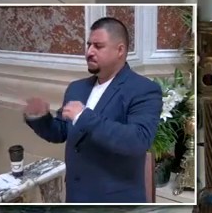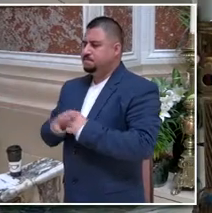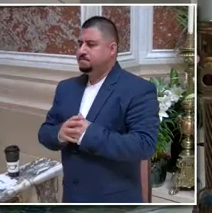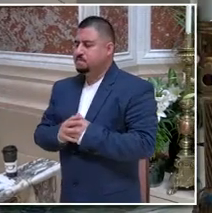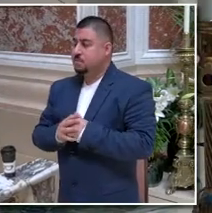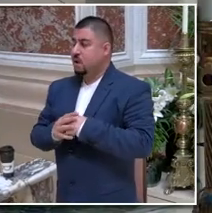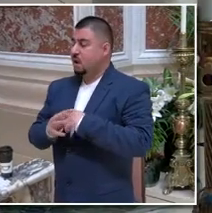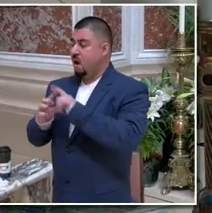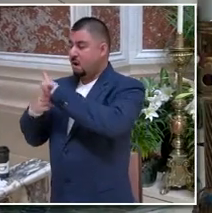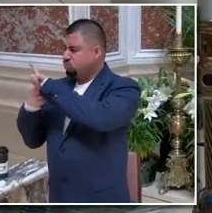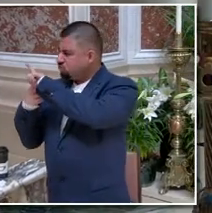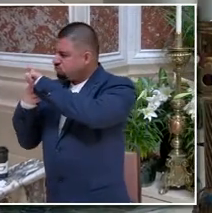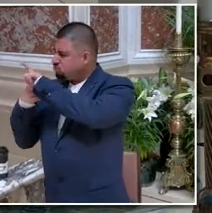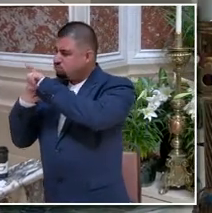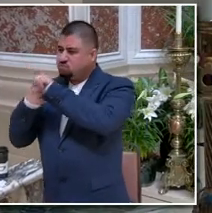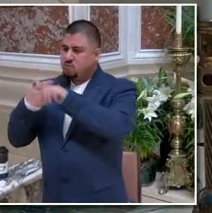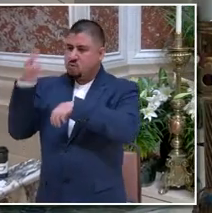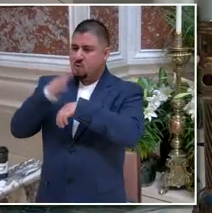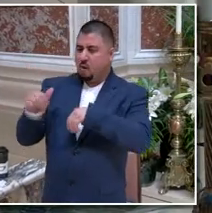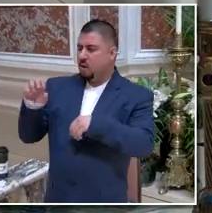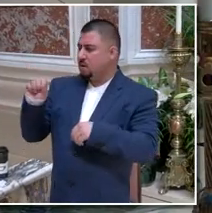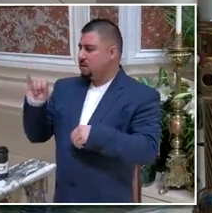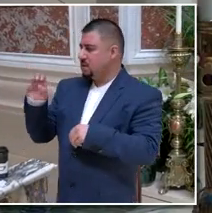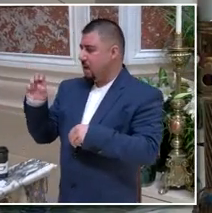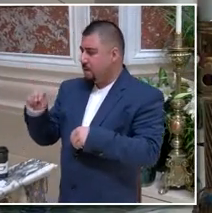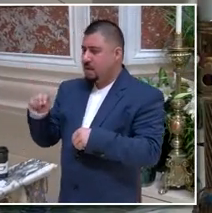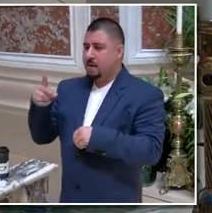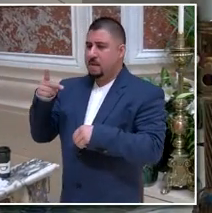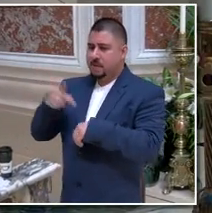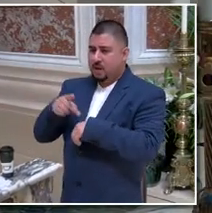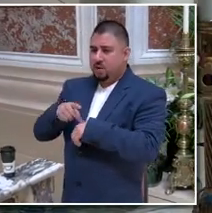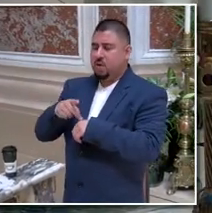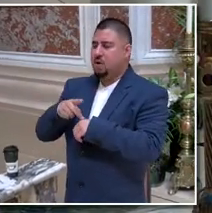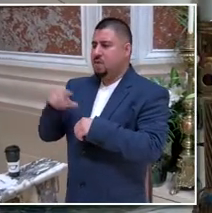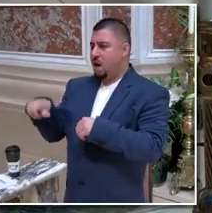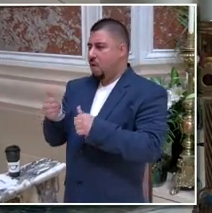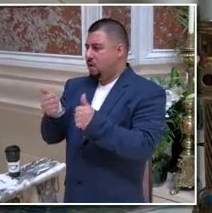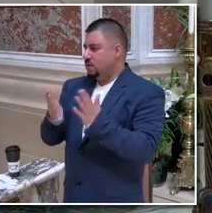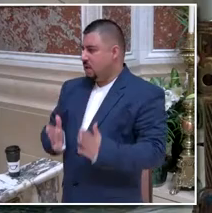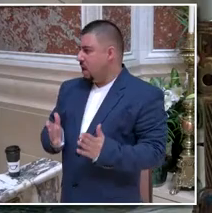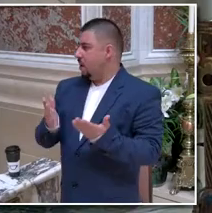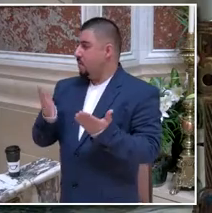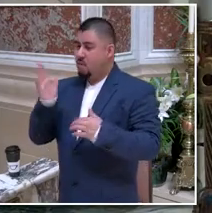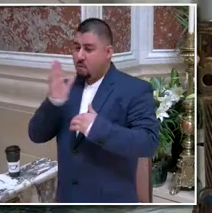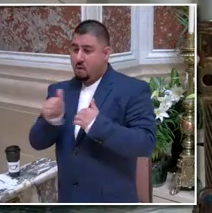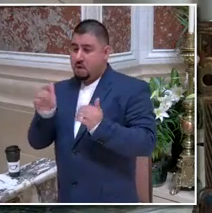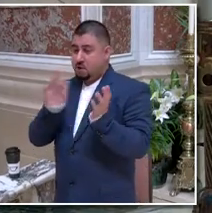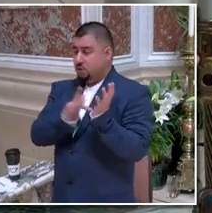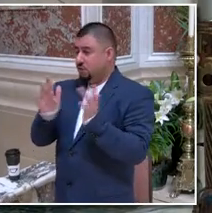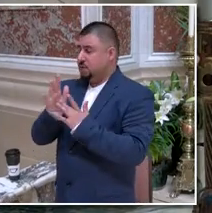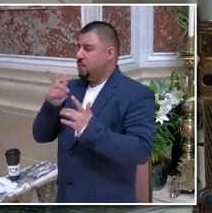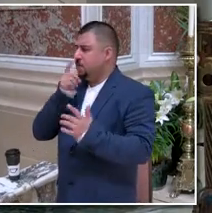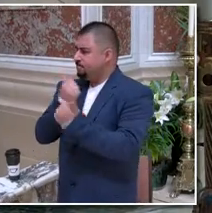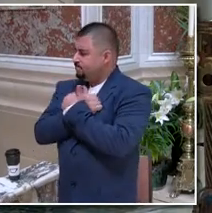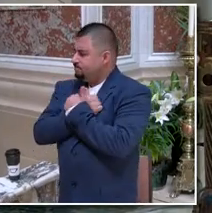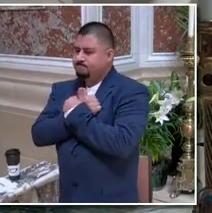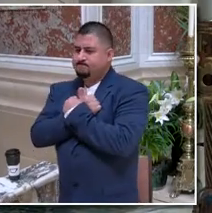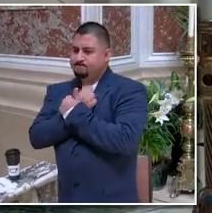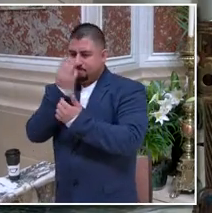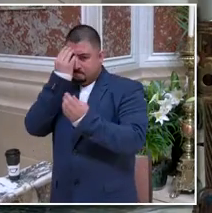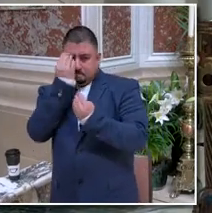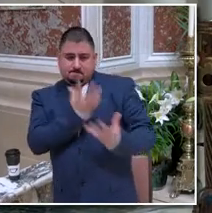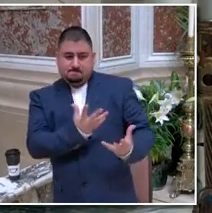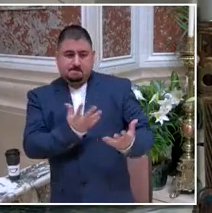So she ran and went to Simon Peter and to the other disciple whom Jesus loved and told them,